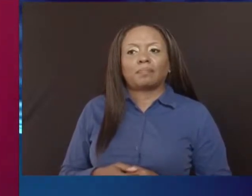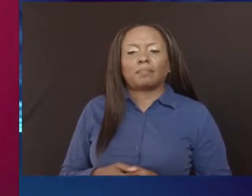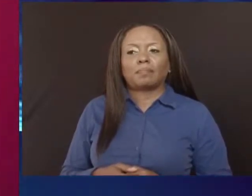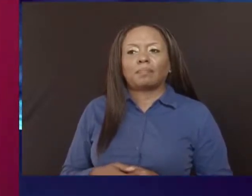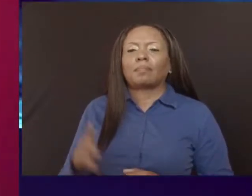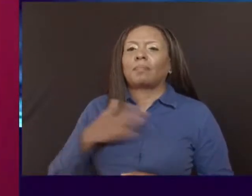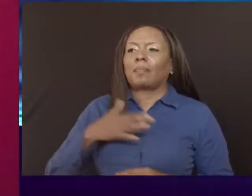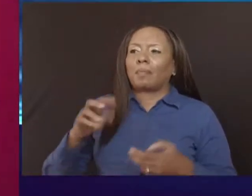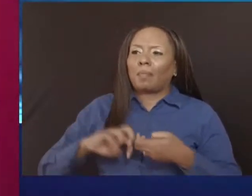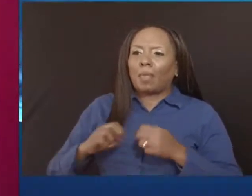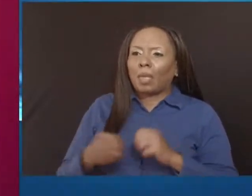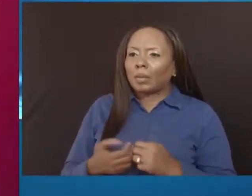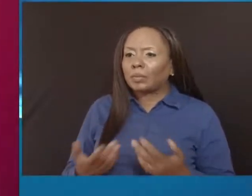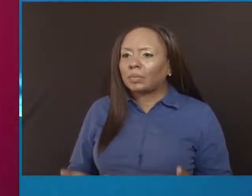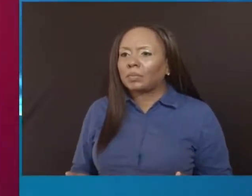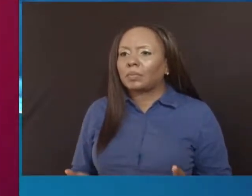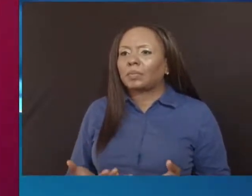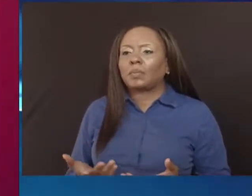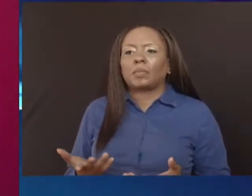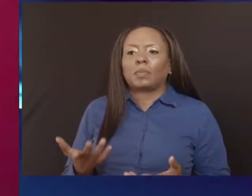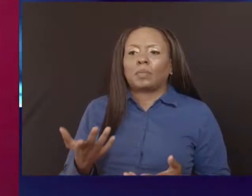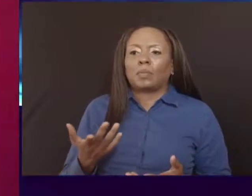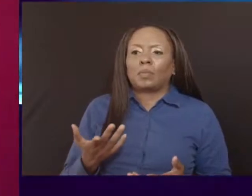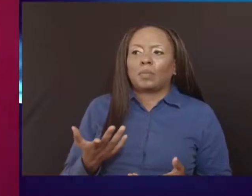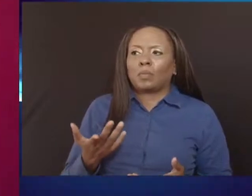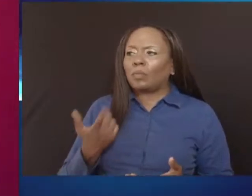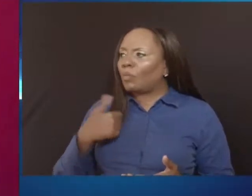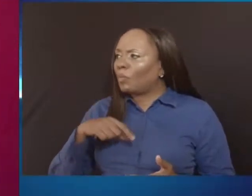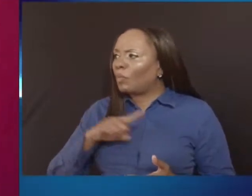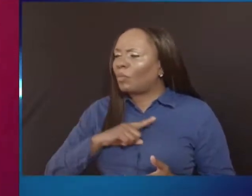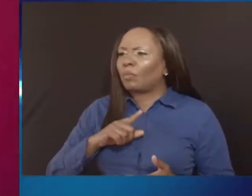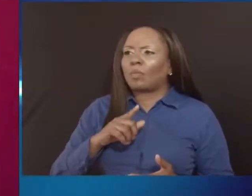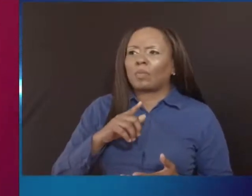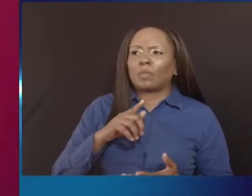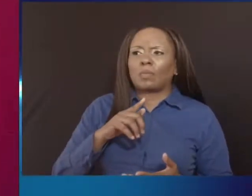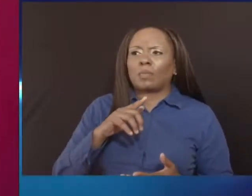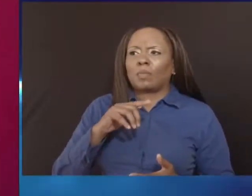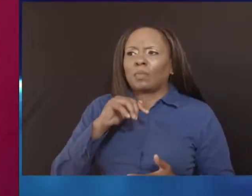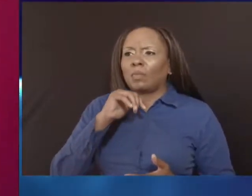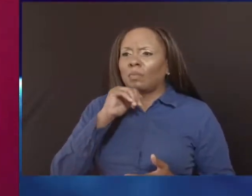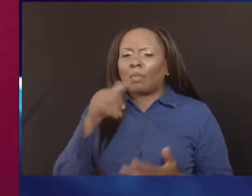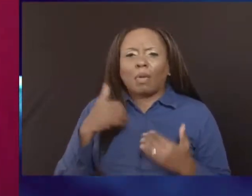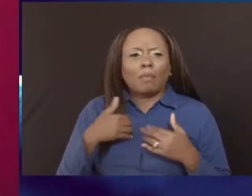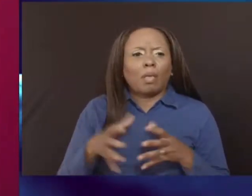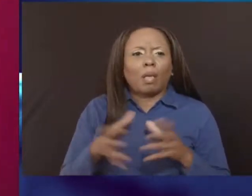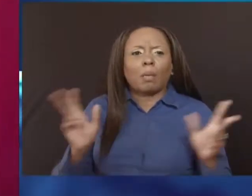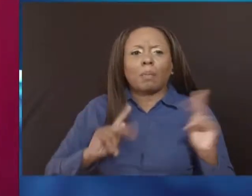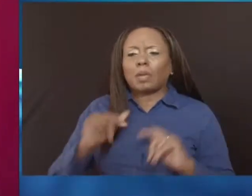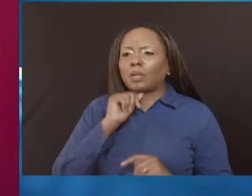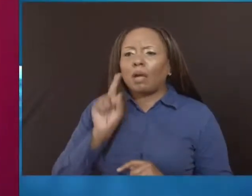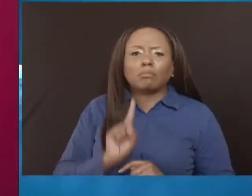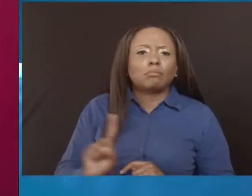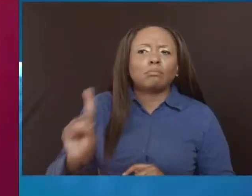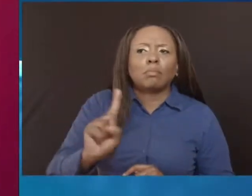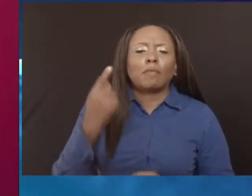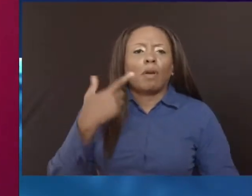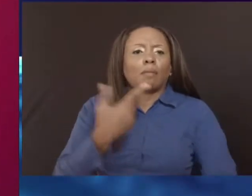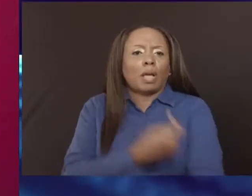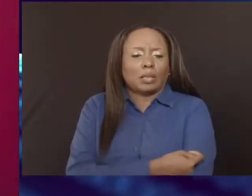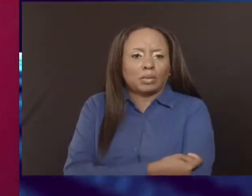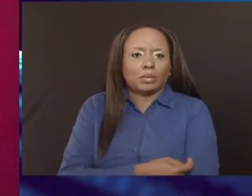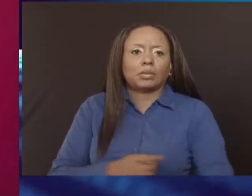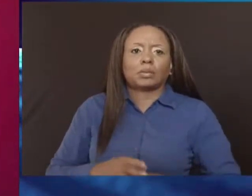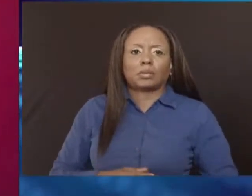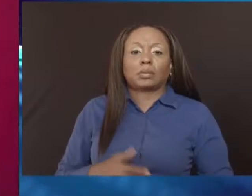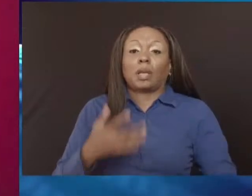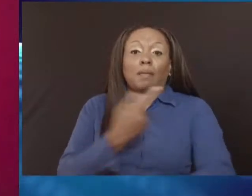we have a relatively low uptake of vaccines. Vaccines are